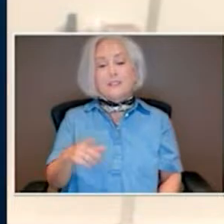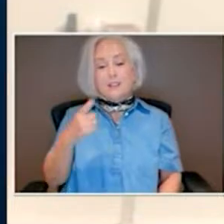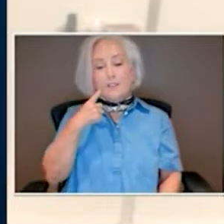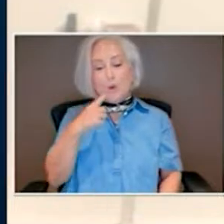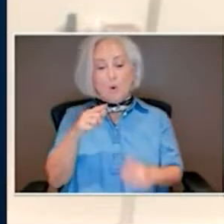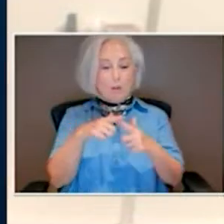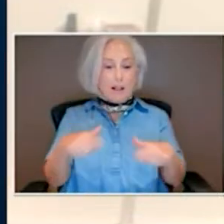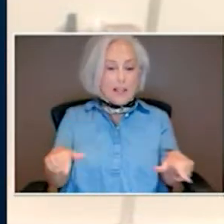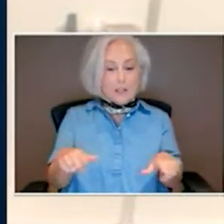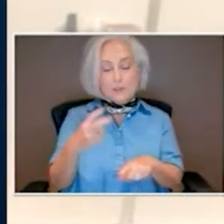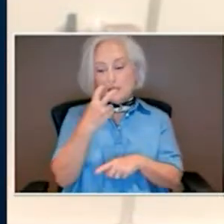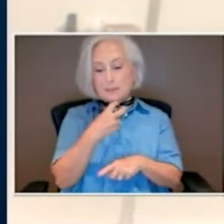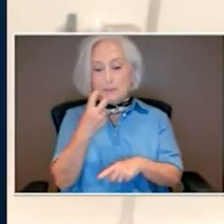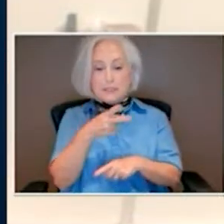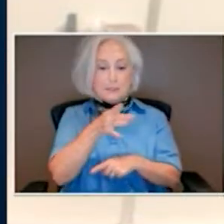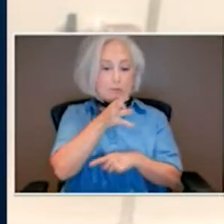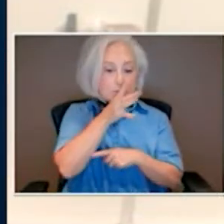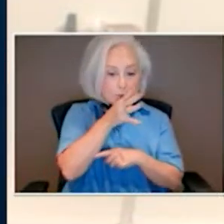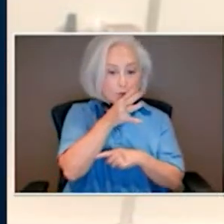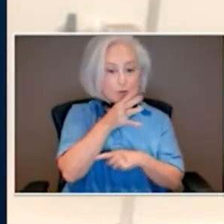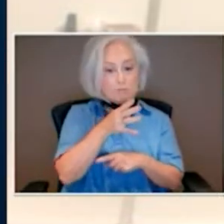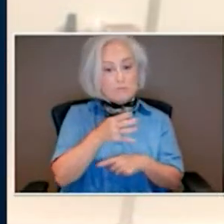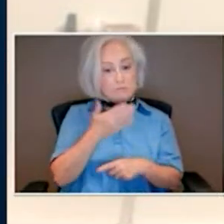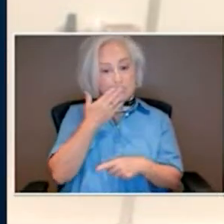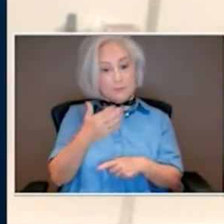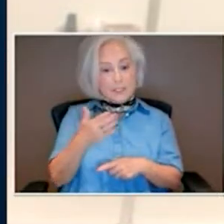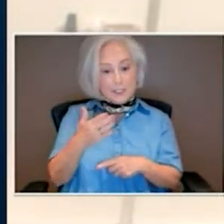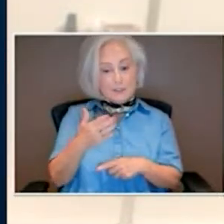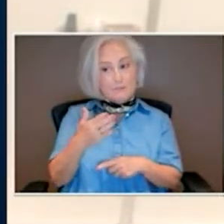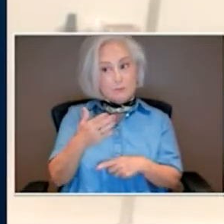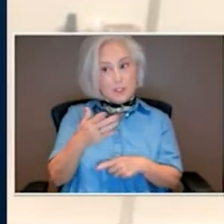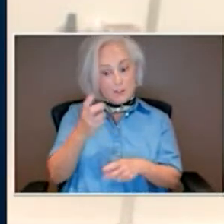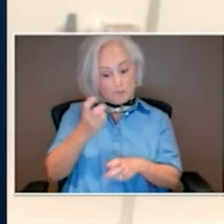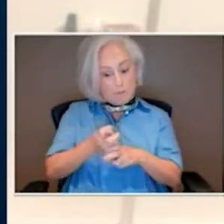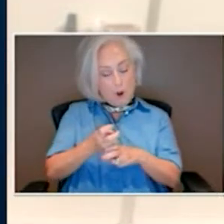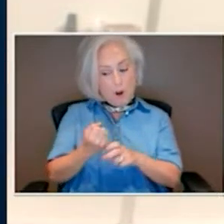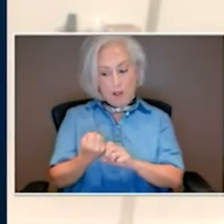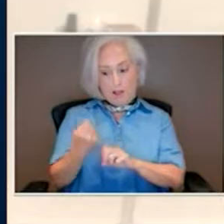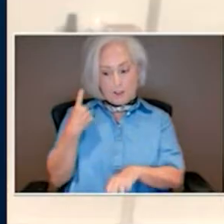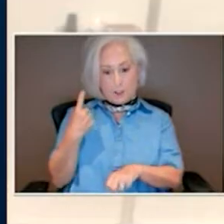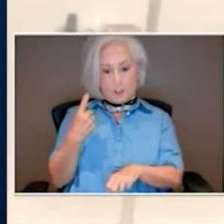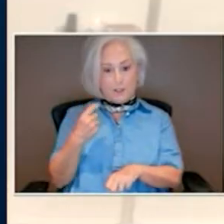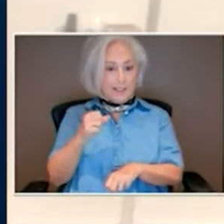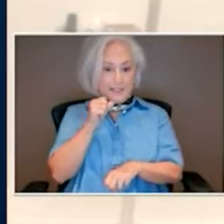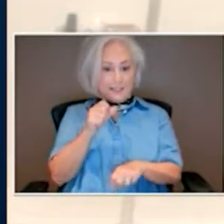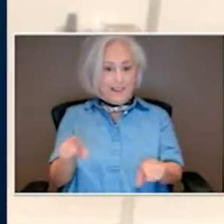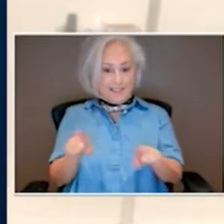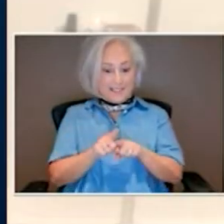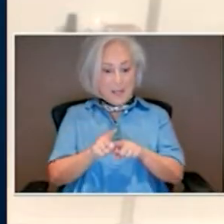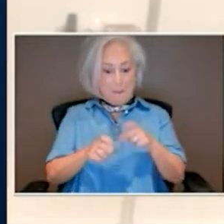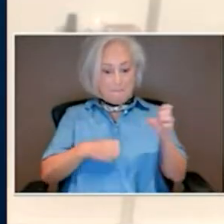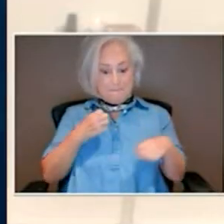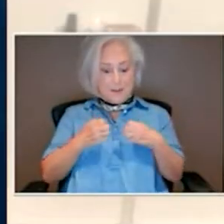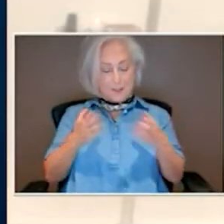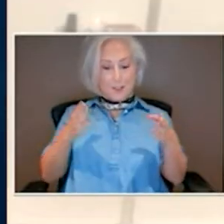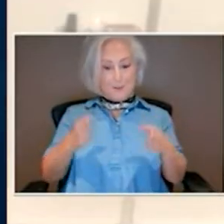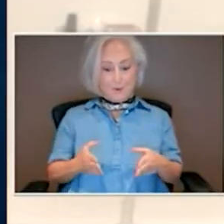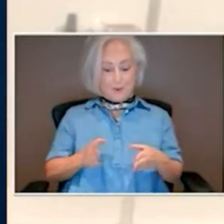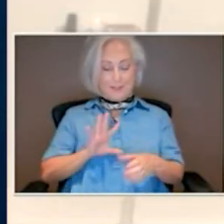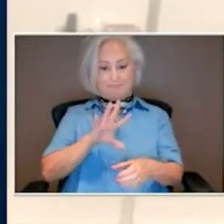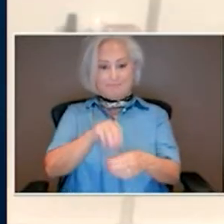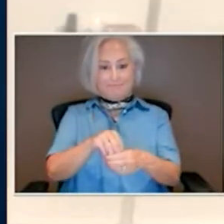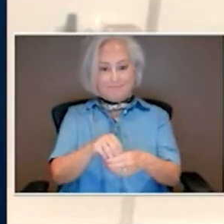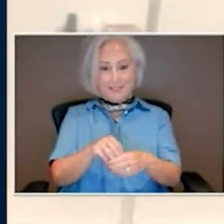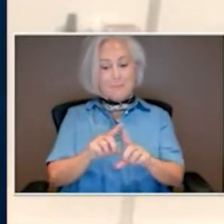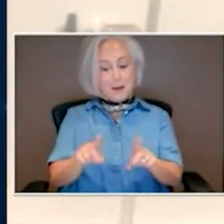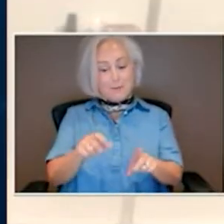language and articulation. And yeah, it took a toll on me last year. They didn't get the same energetic Miss Ashley that they're used to. But we